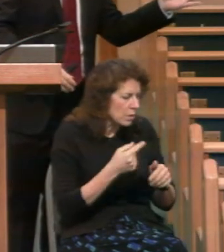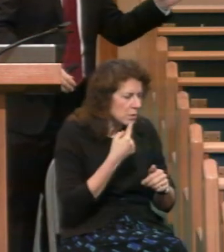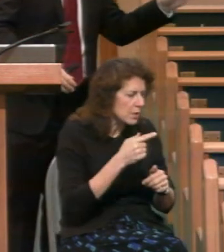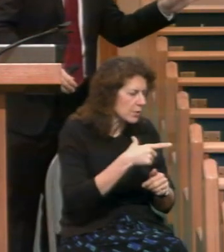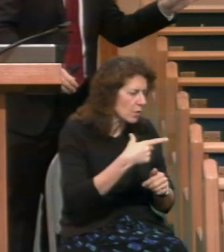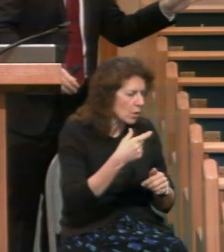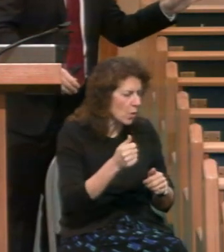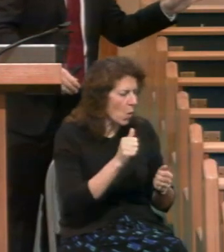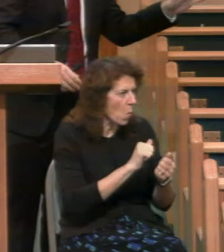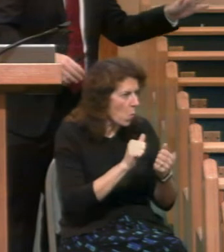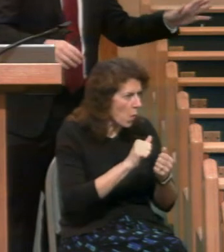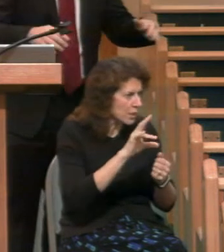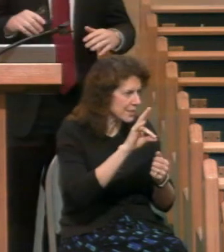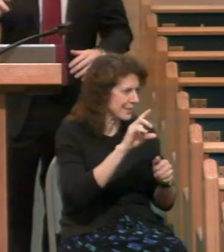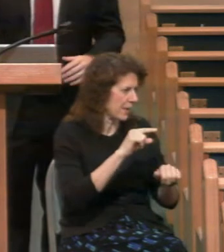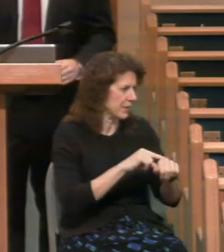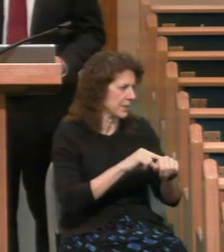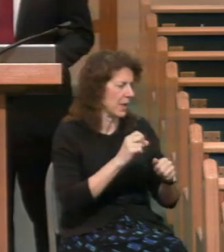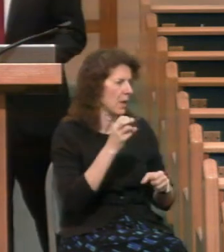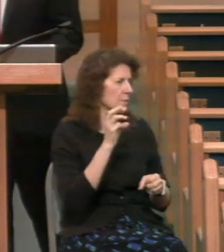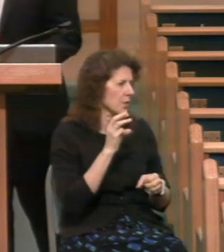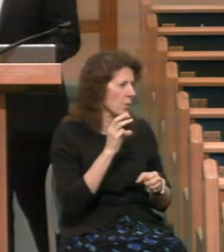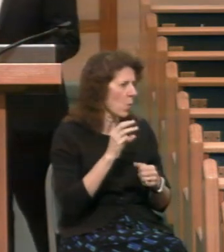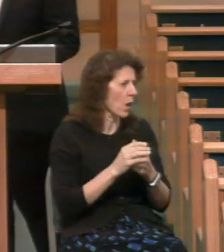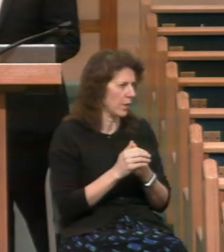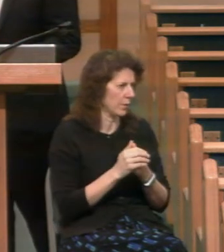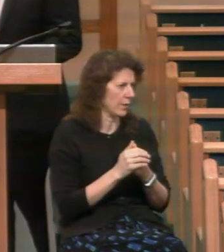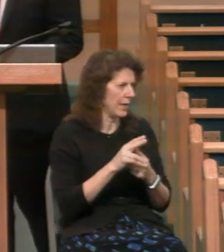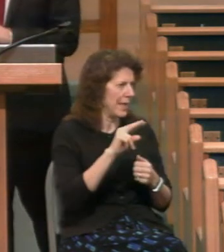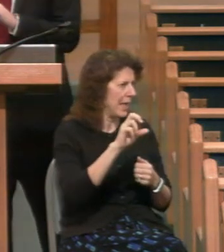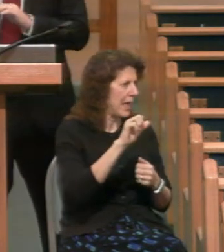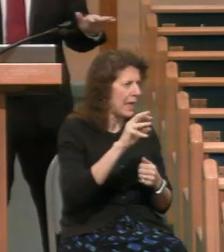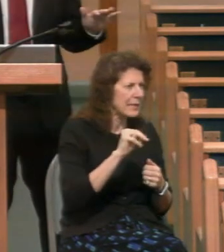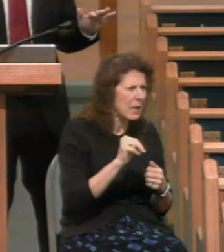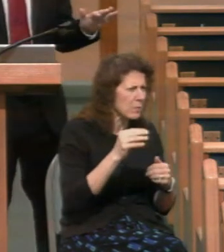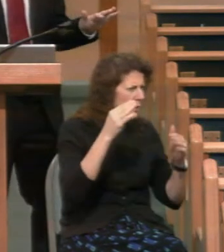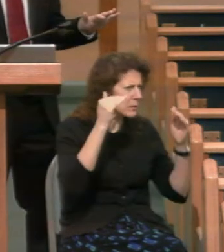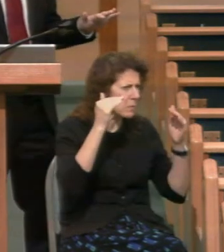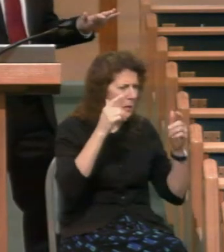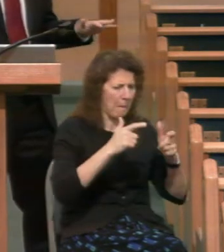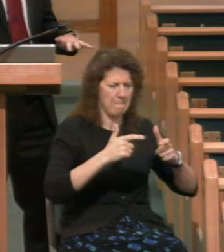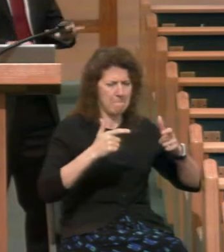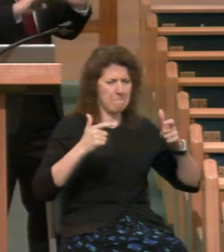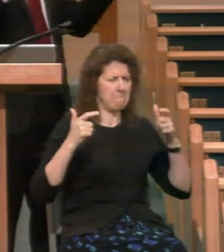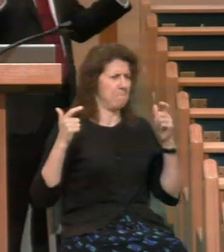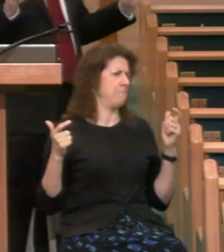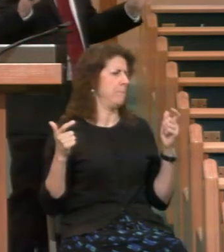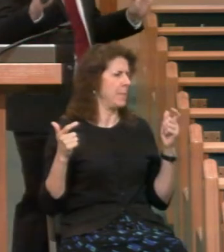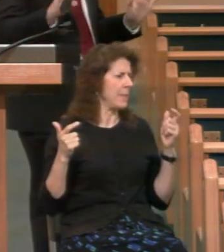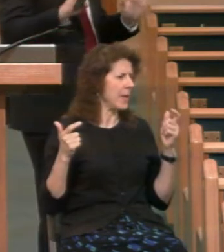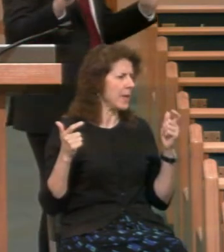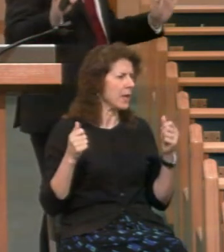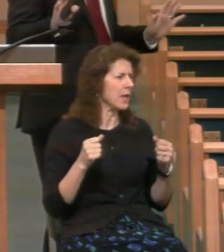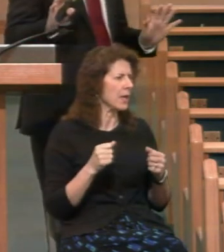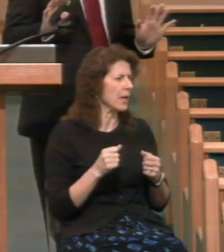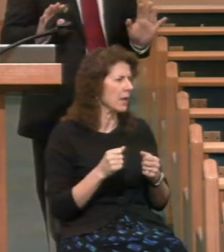times. Have a nice day. Turns around and walks back and closes the door. That is not what he wanted, right? He wanted the